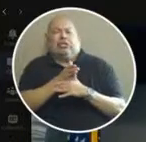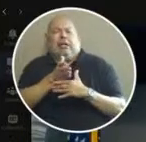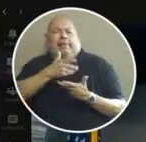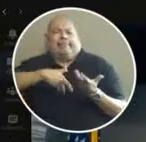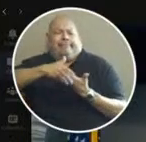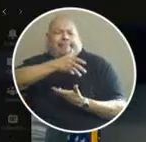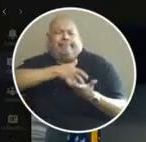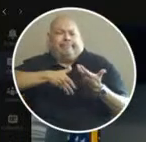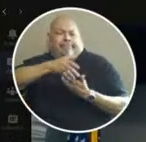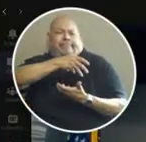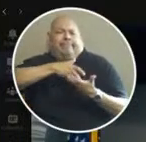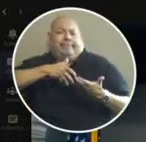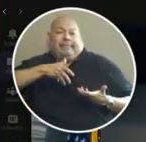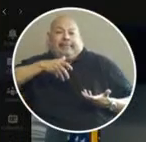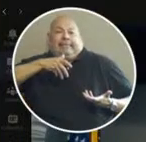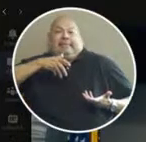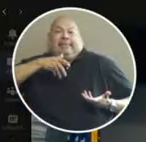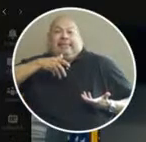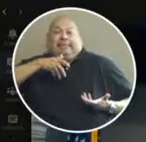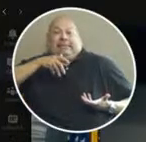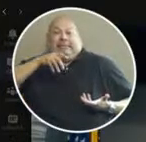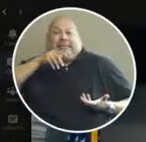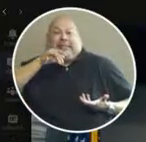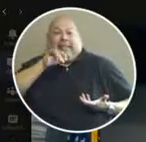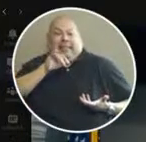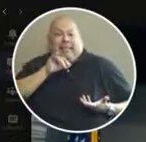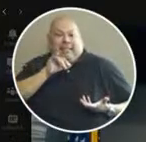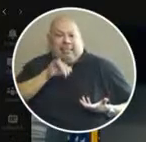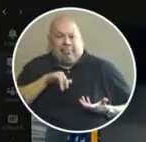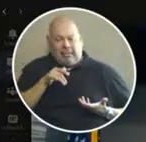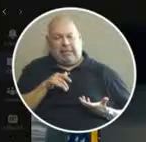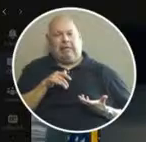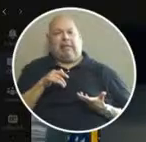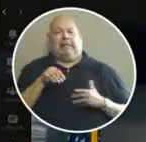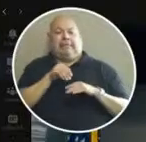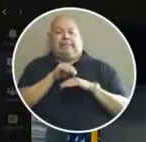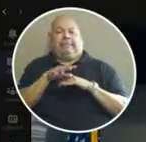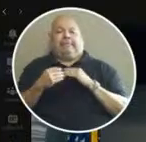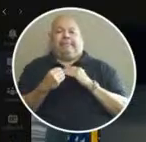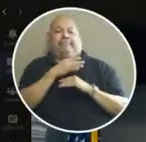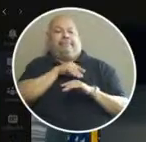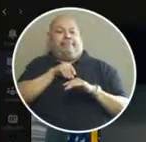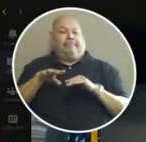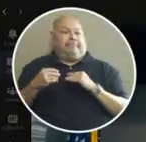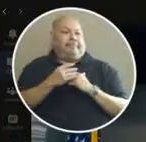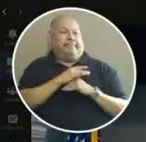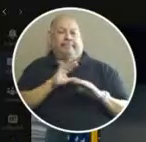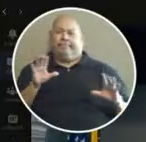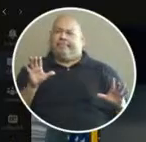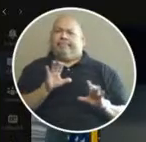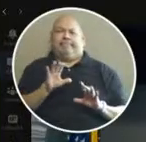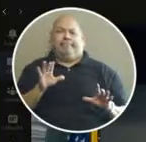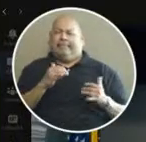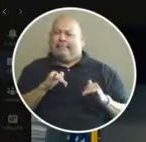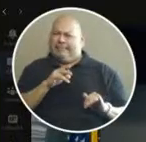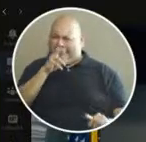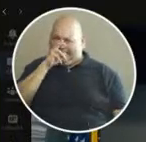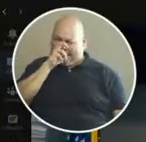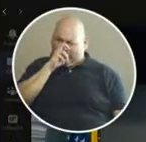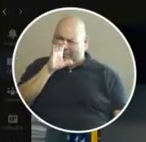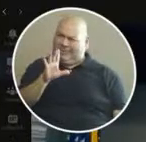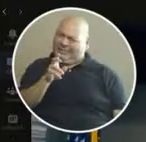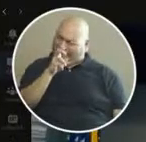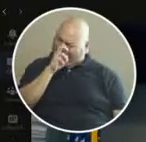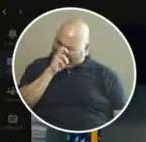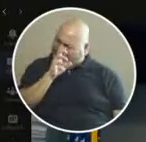things, and that's the way that we're going to be infecting each other. So we cannot let our guard down.